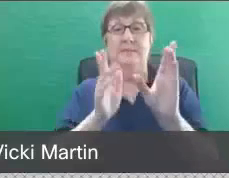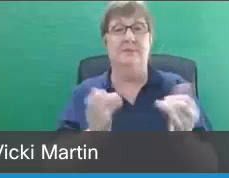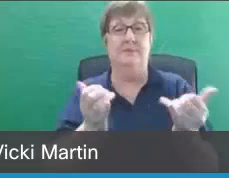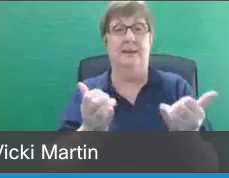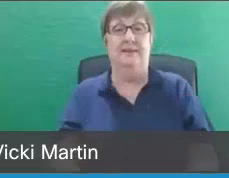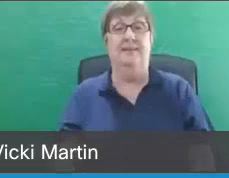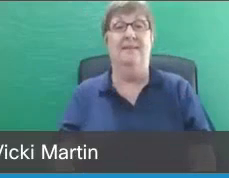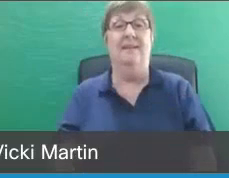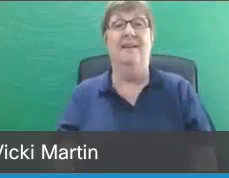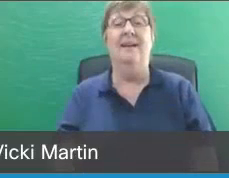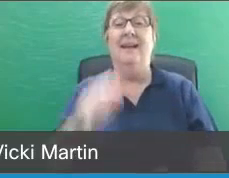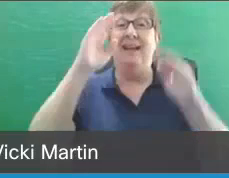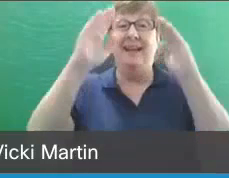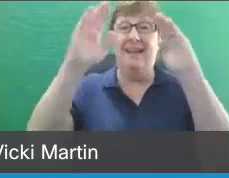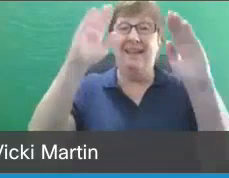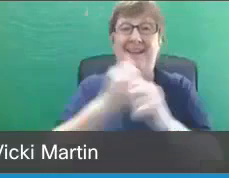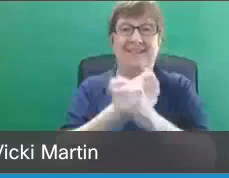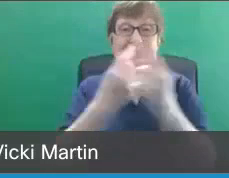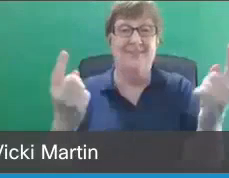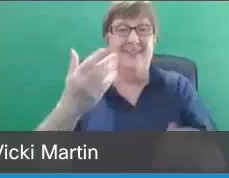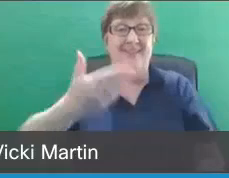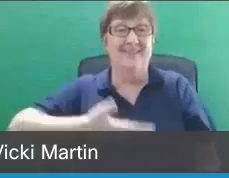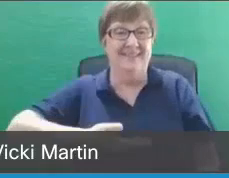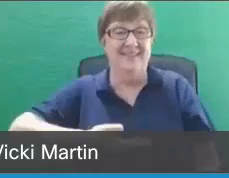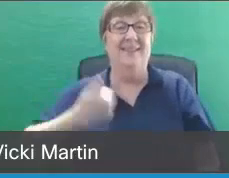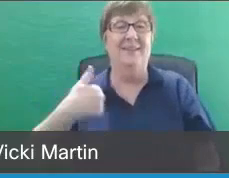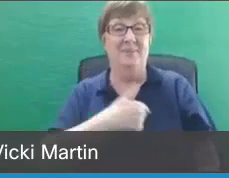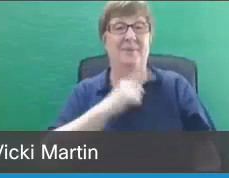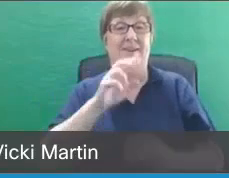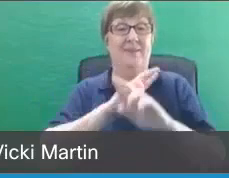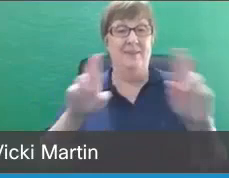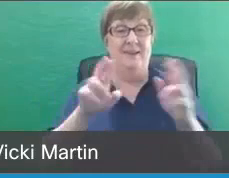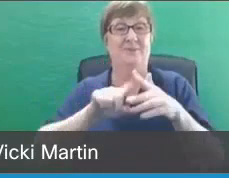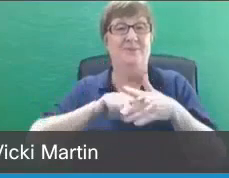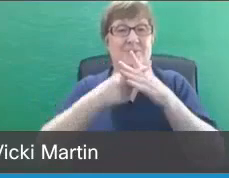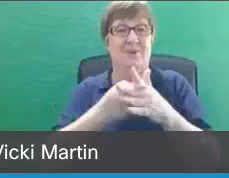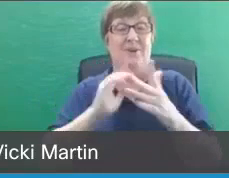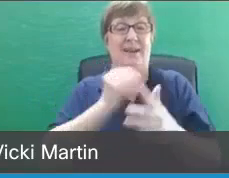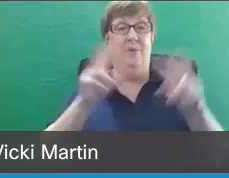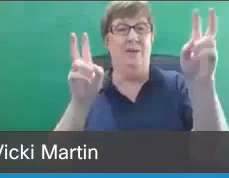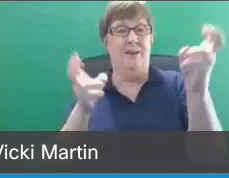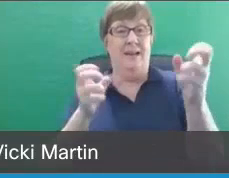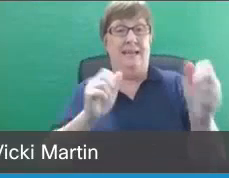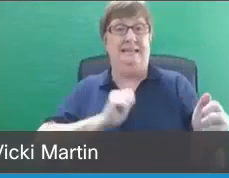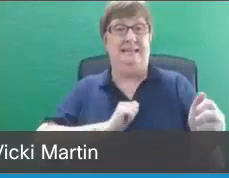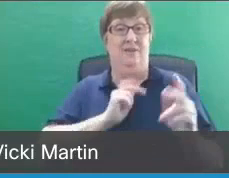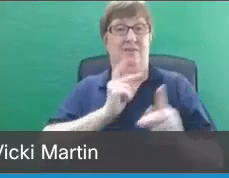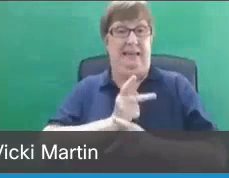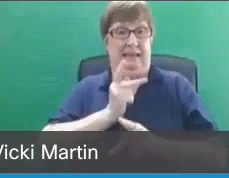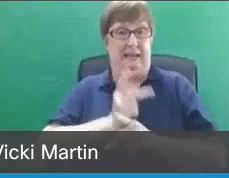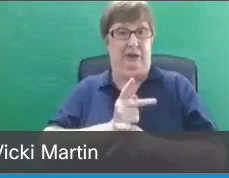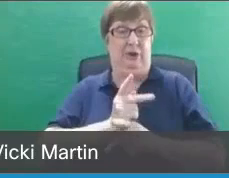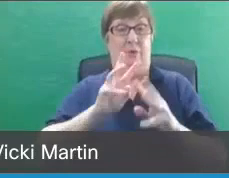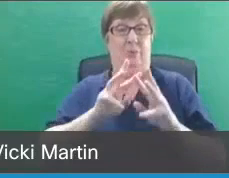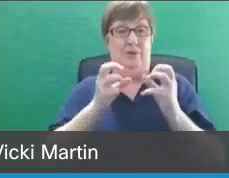All right. Hello, everybody. Welcome. We are just about to start our self-care workshop today. I want to introduce our speaker for